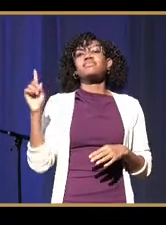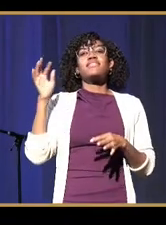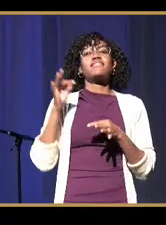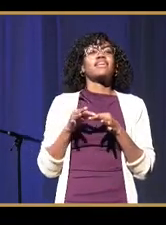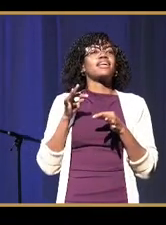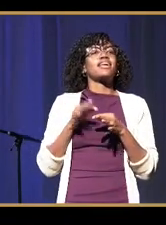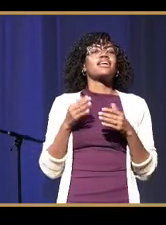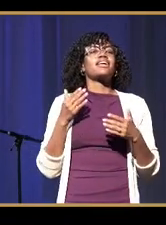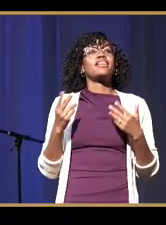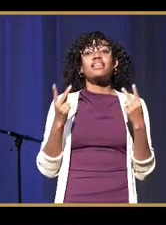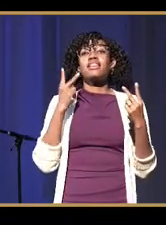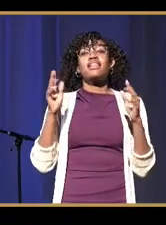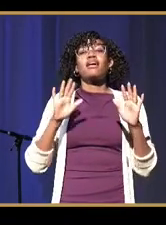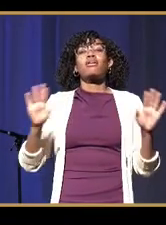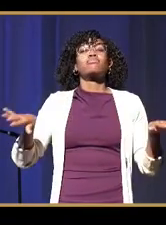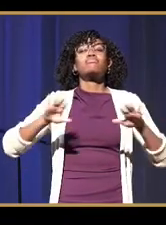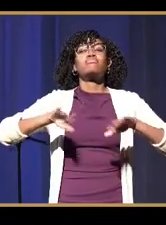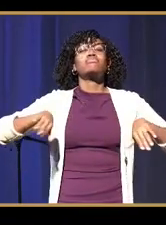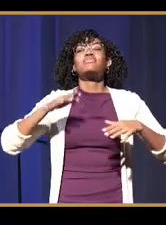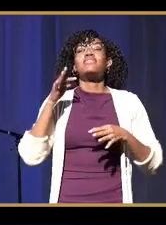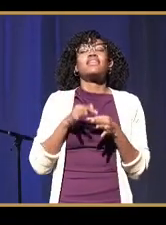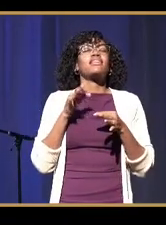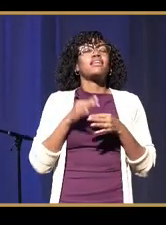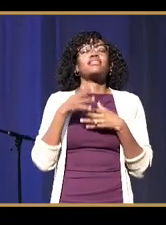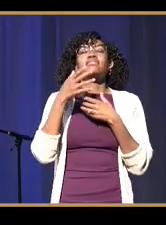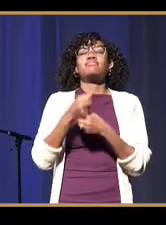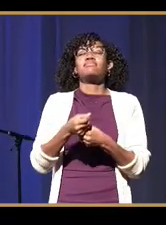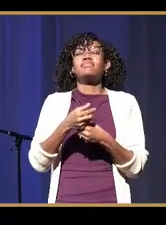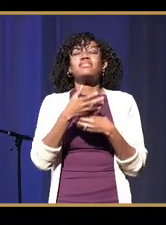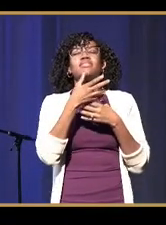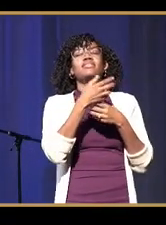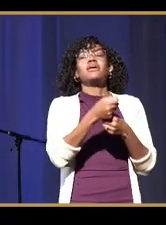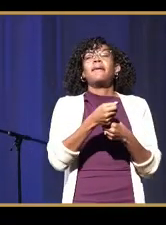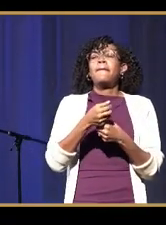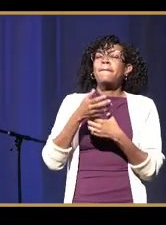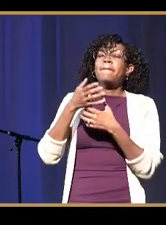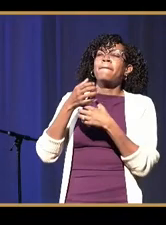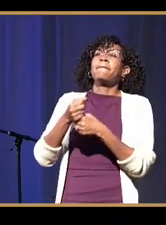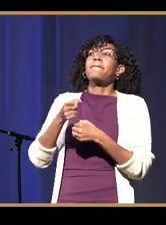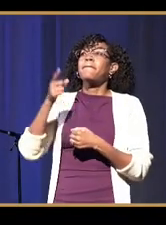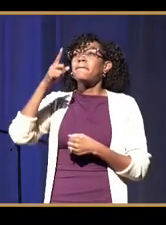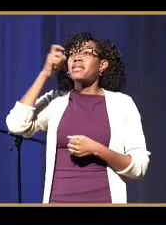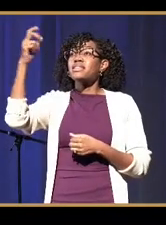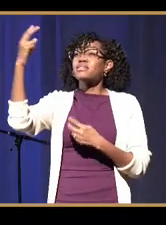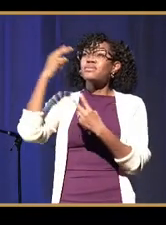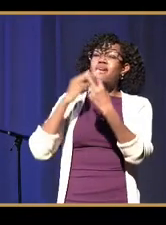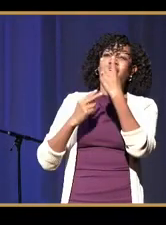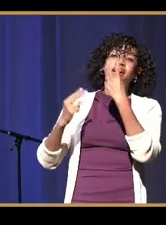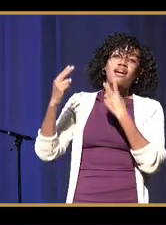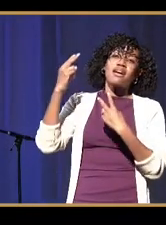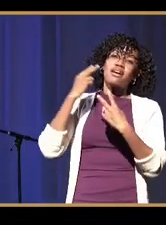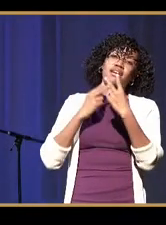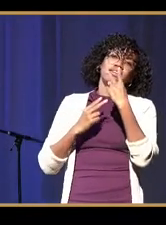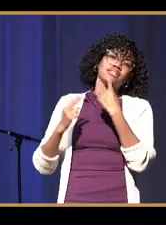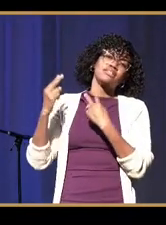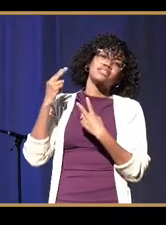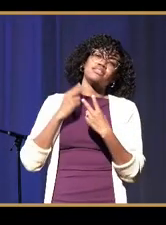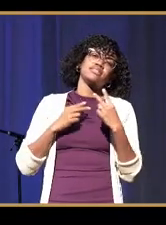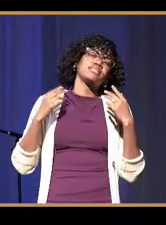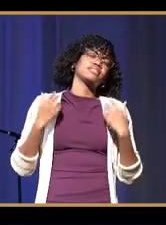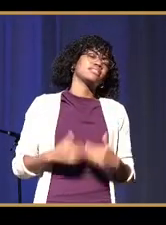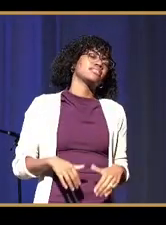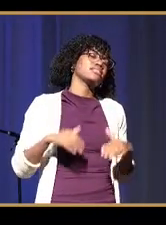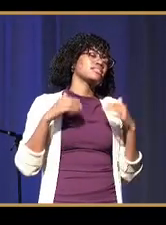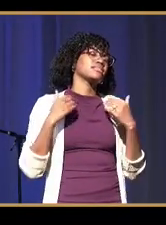not by sight. I walk by faith and not by sight, cause he's watching over